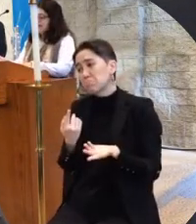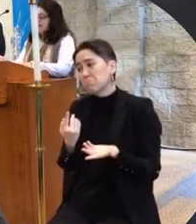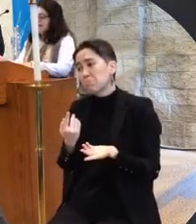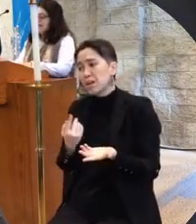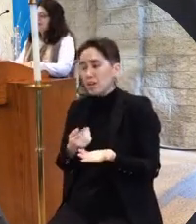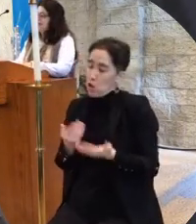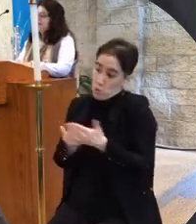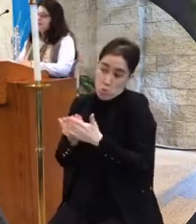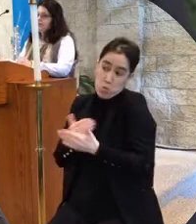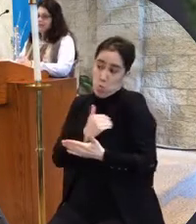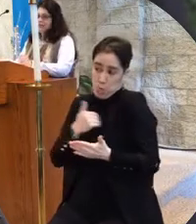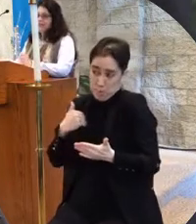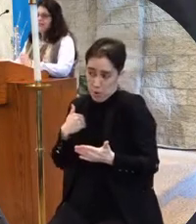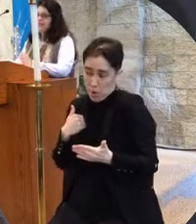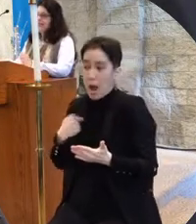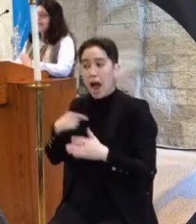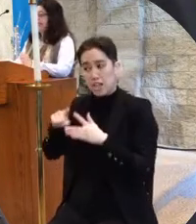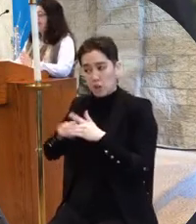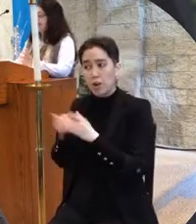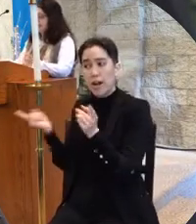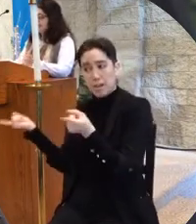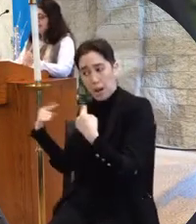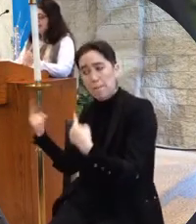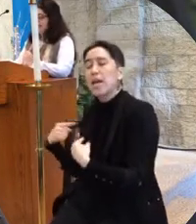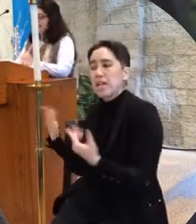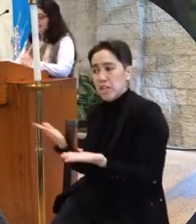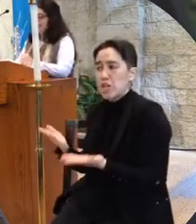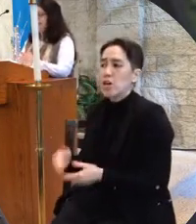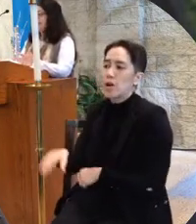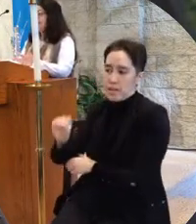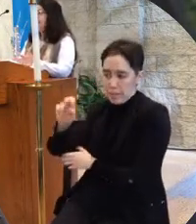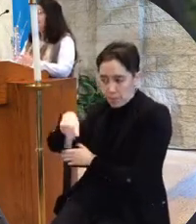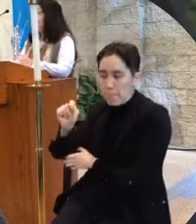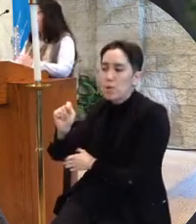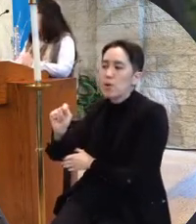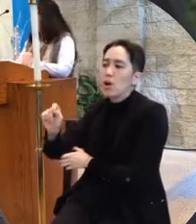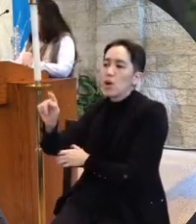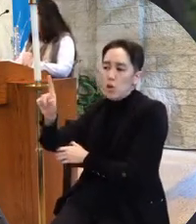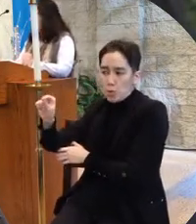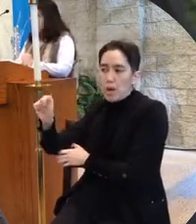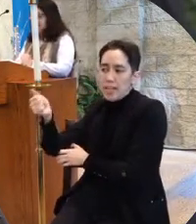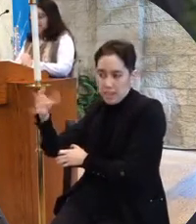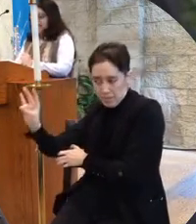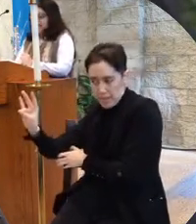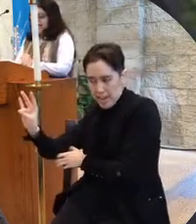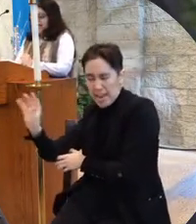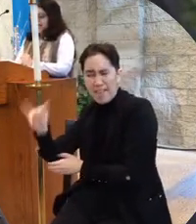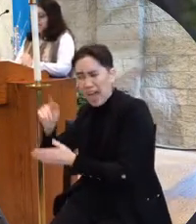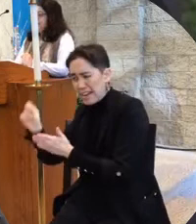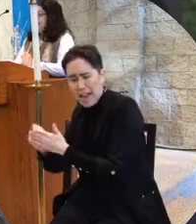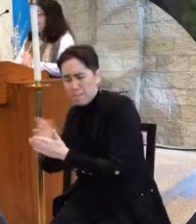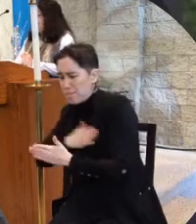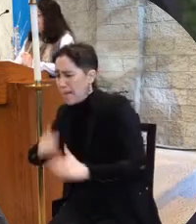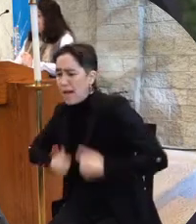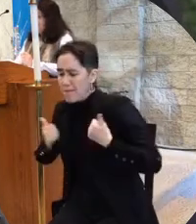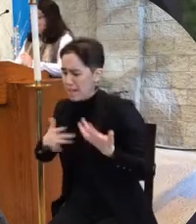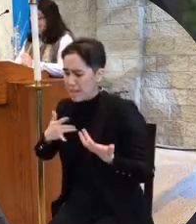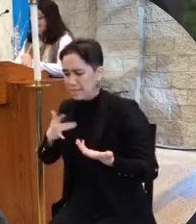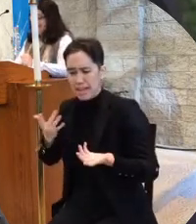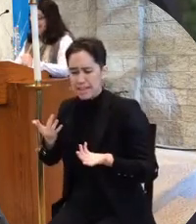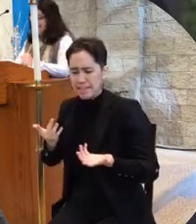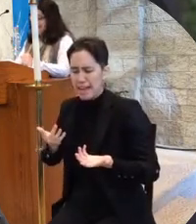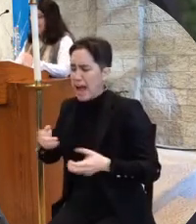started attending in September 2017 at a time in my life of transition and uncertainty, and I was searching for some